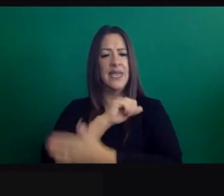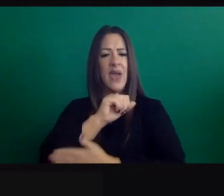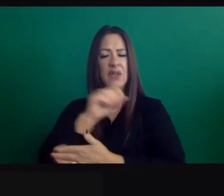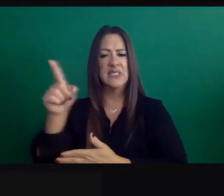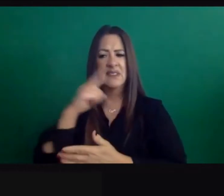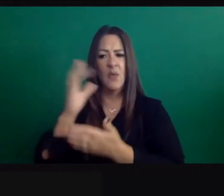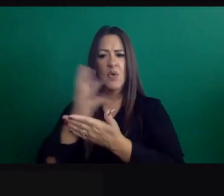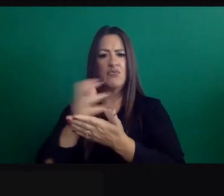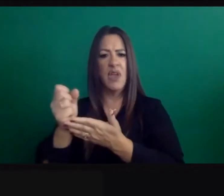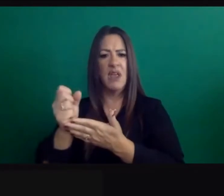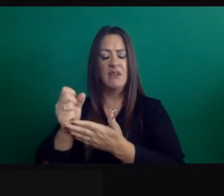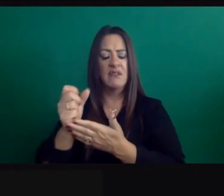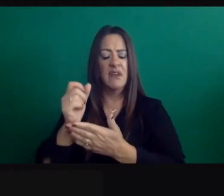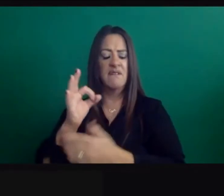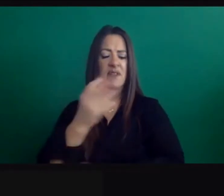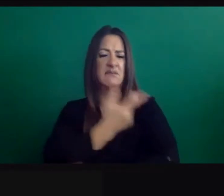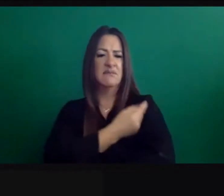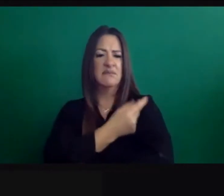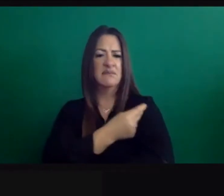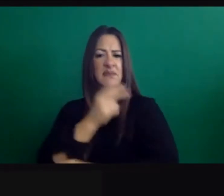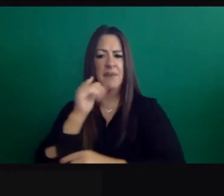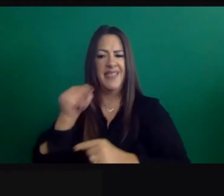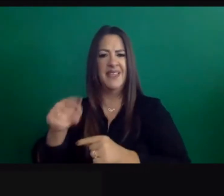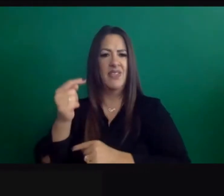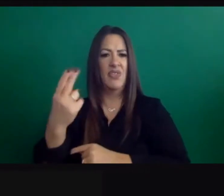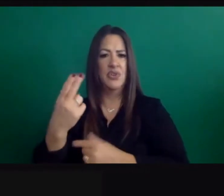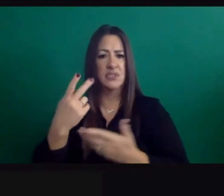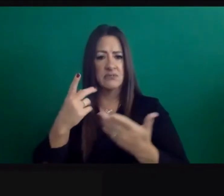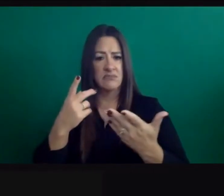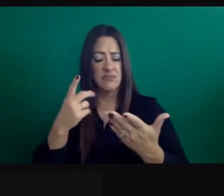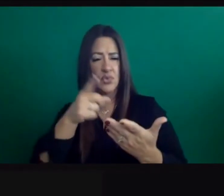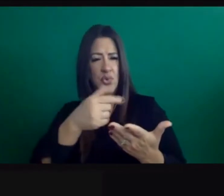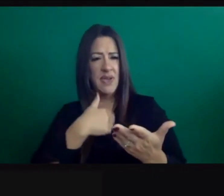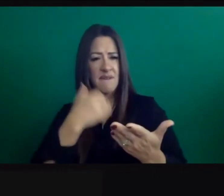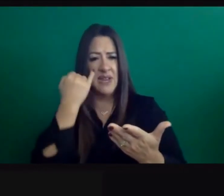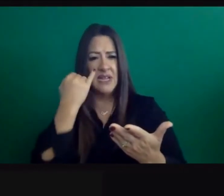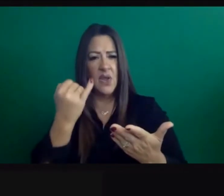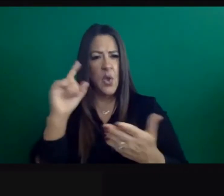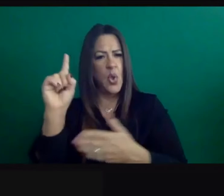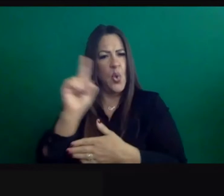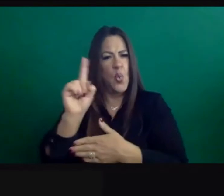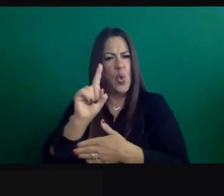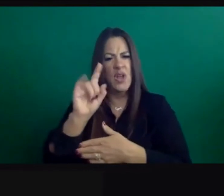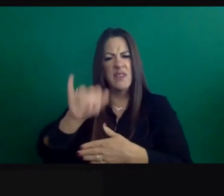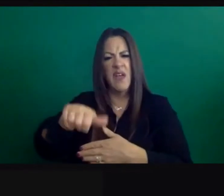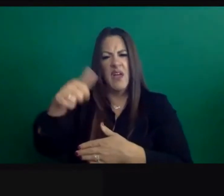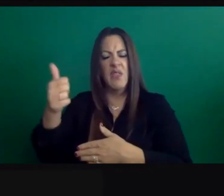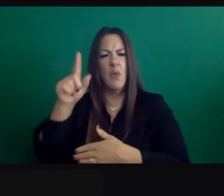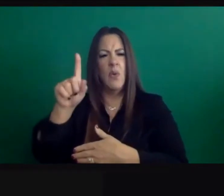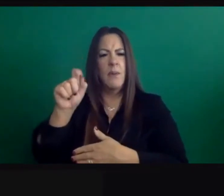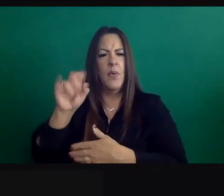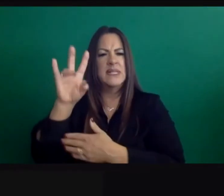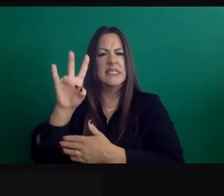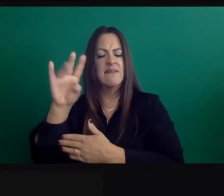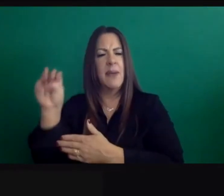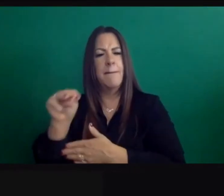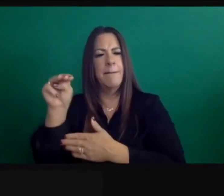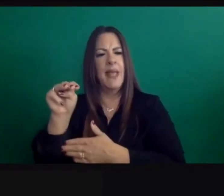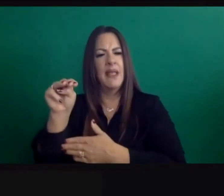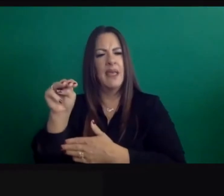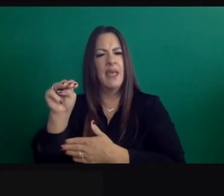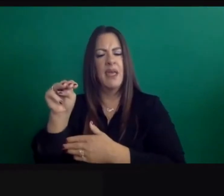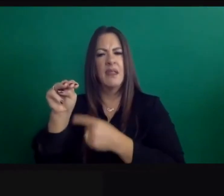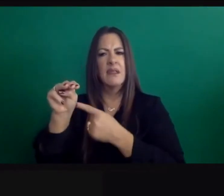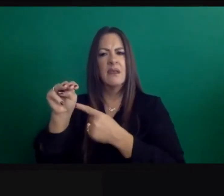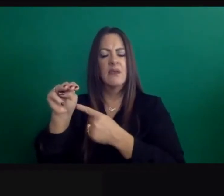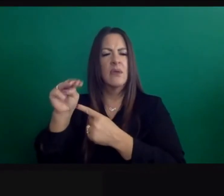doses by Thursday. So do you have a sense of where those 1.7 million doses are and why